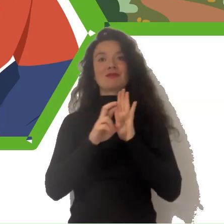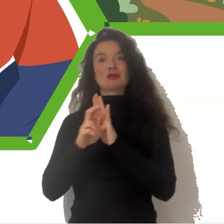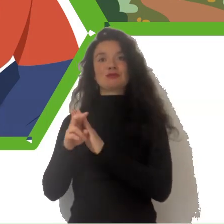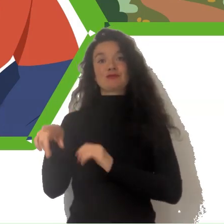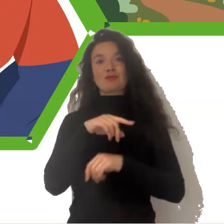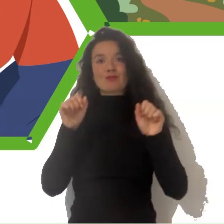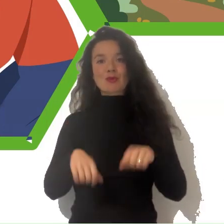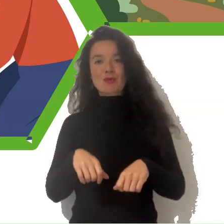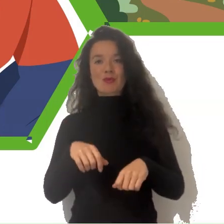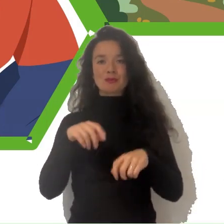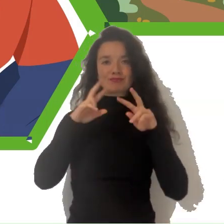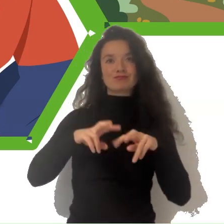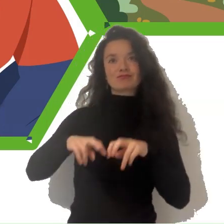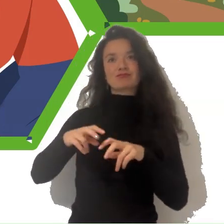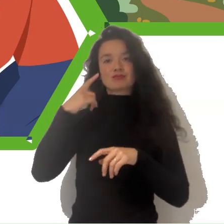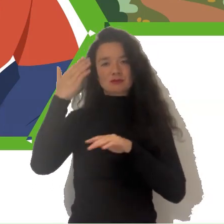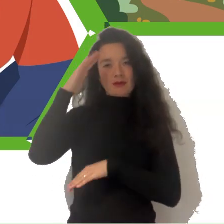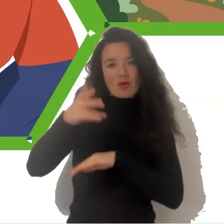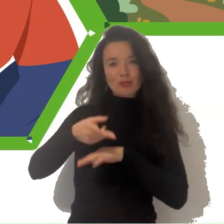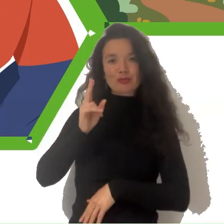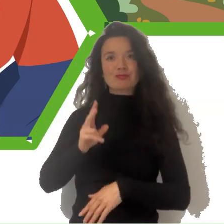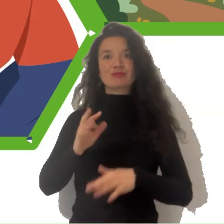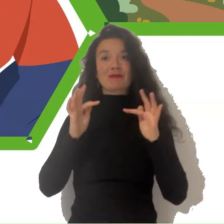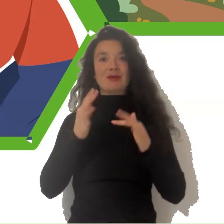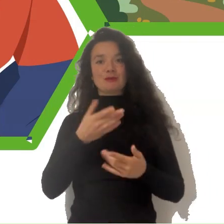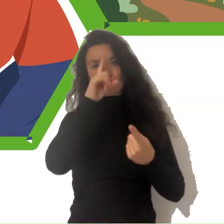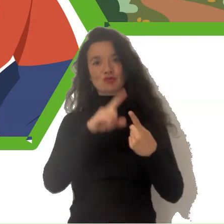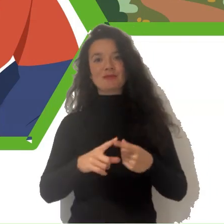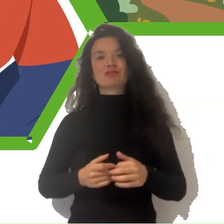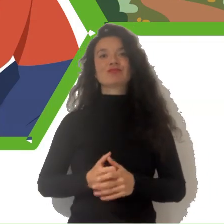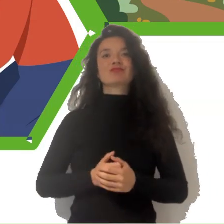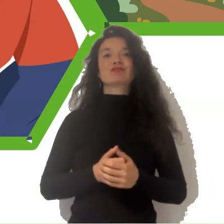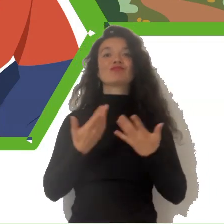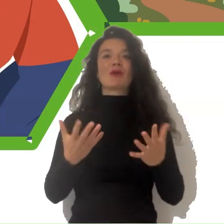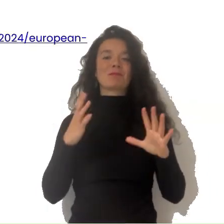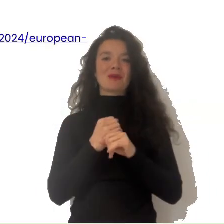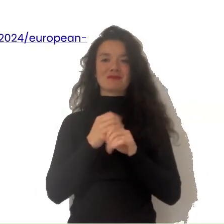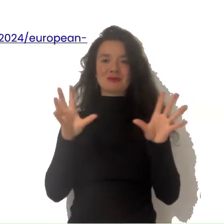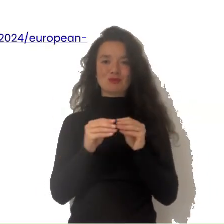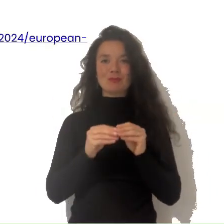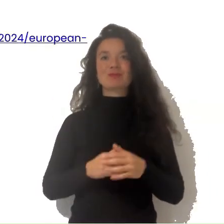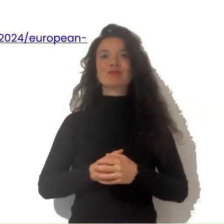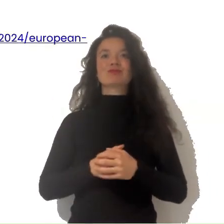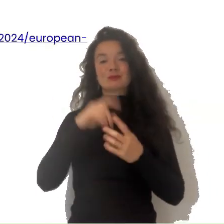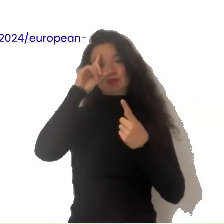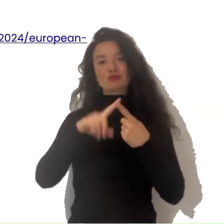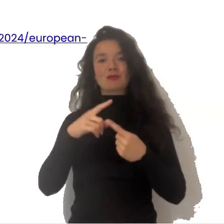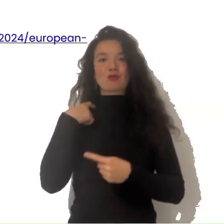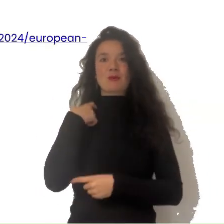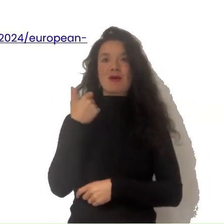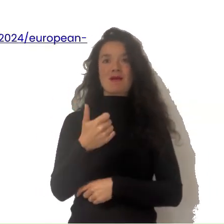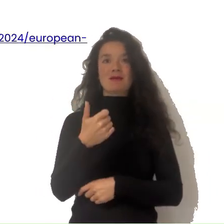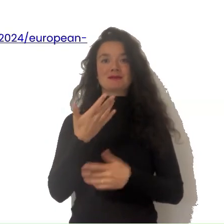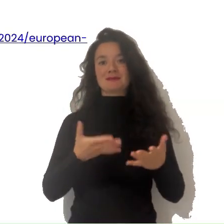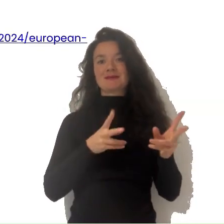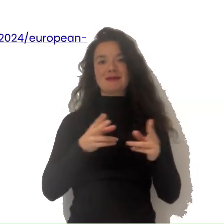choices, openness to changing habits, and willingness to act sustainably. Here are